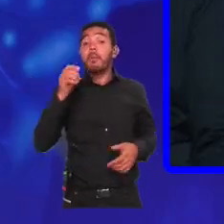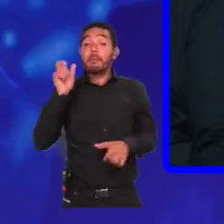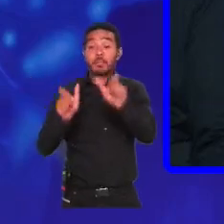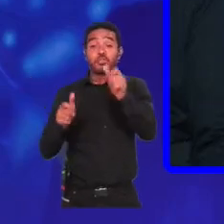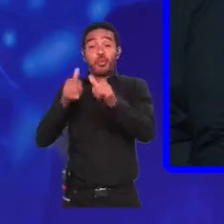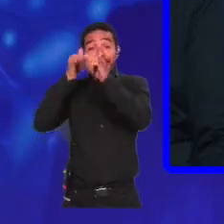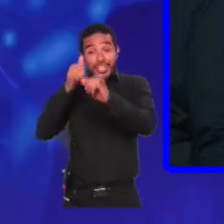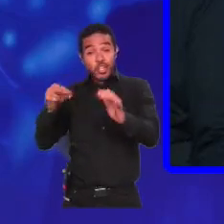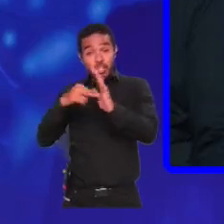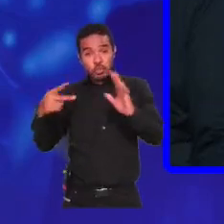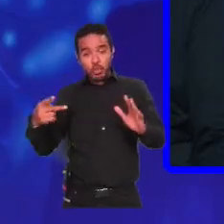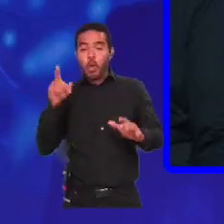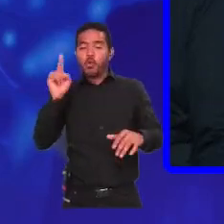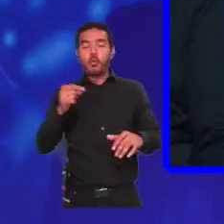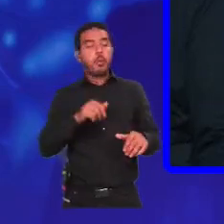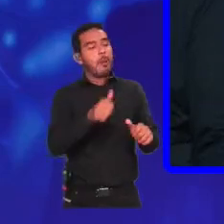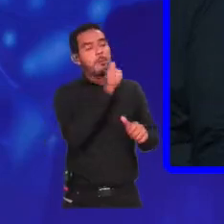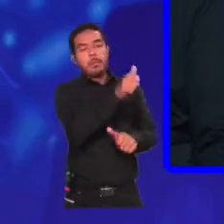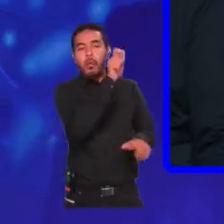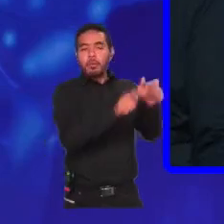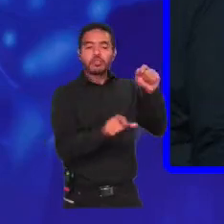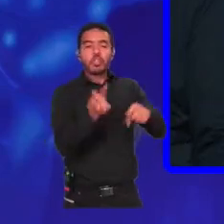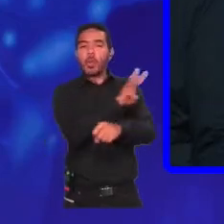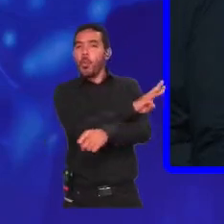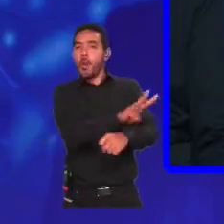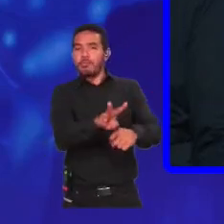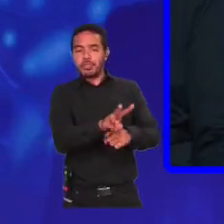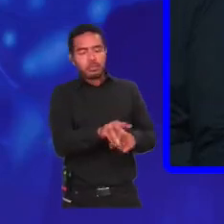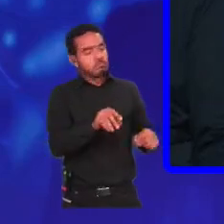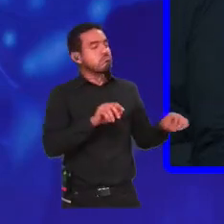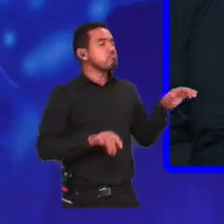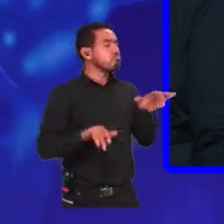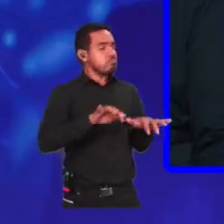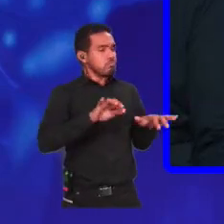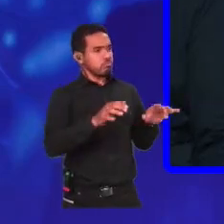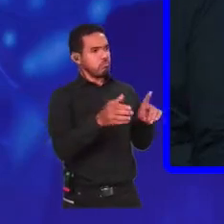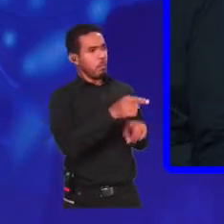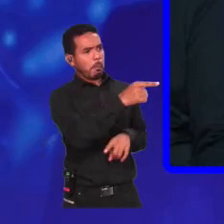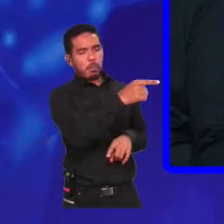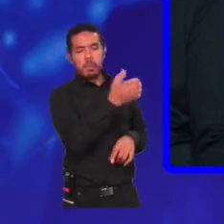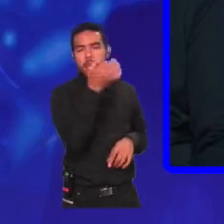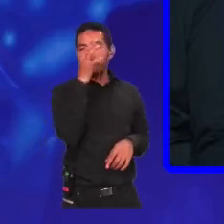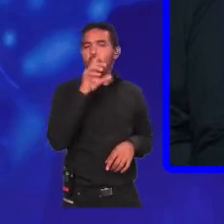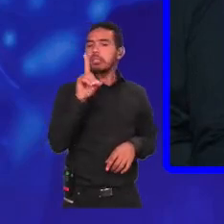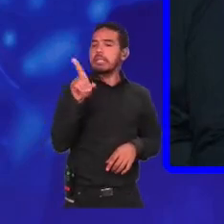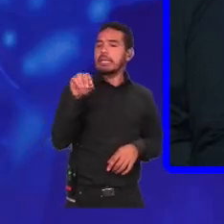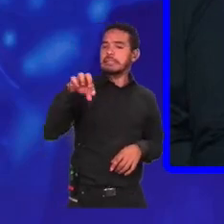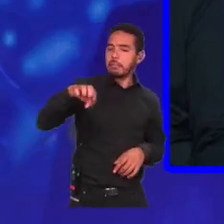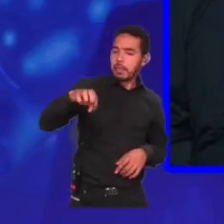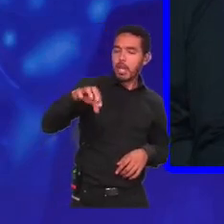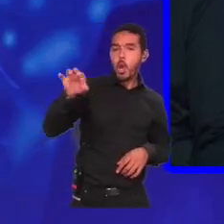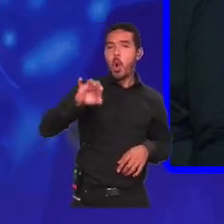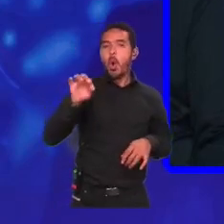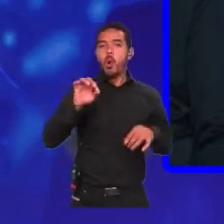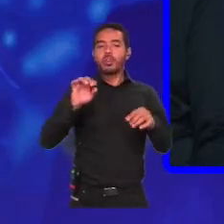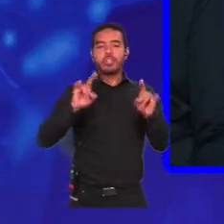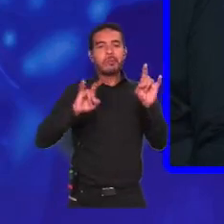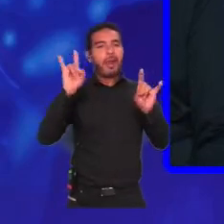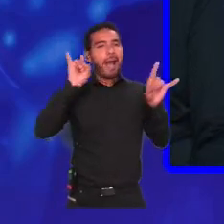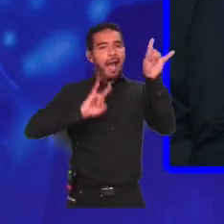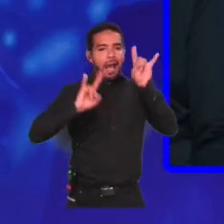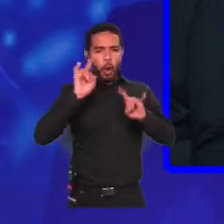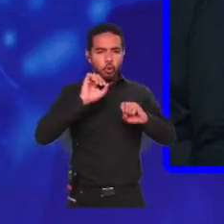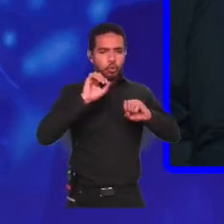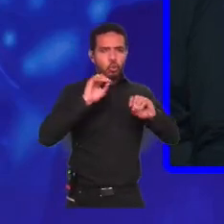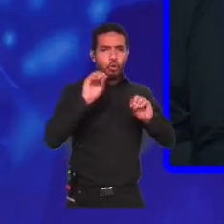own websites online where they built some sort of DSP engine for audio or something like that. And you can tell, again, they're